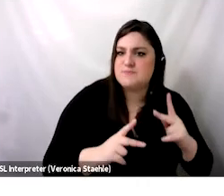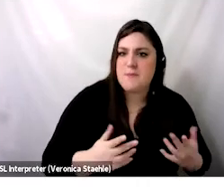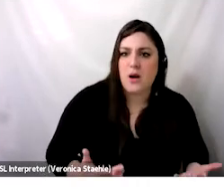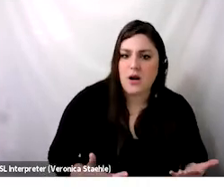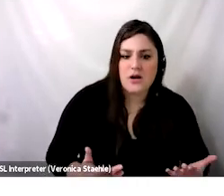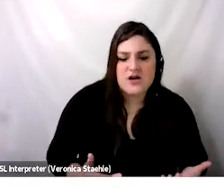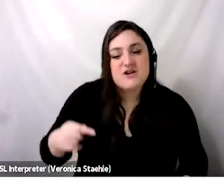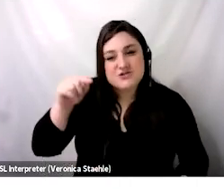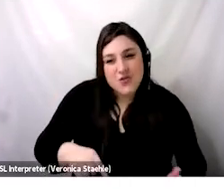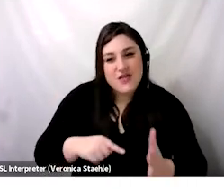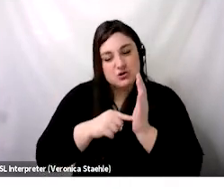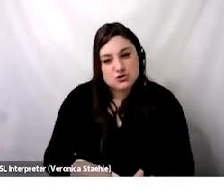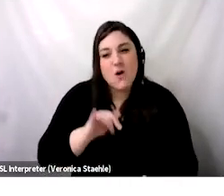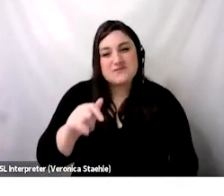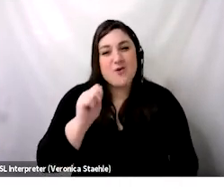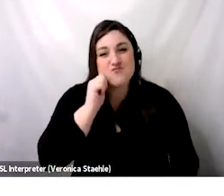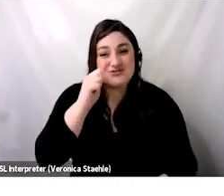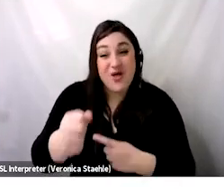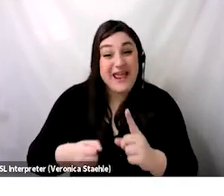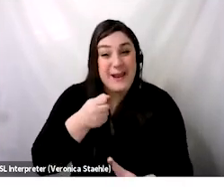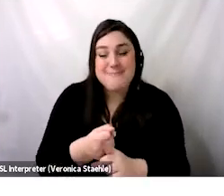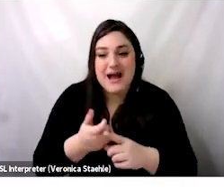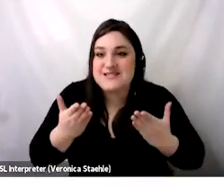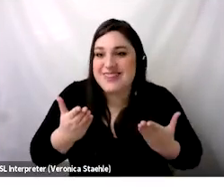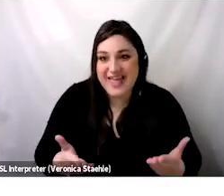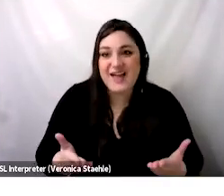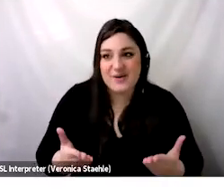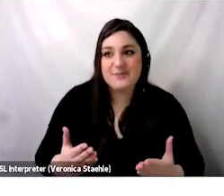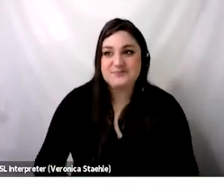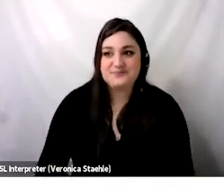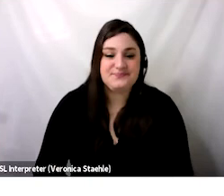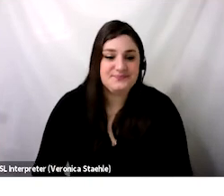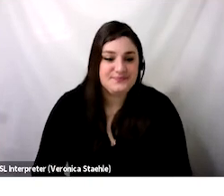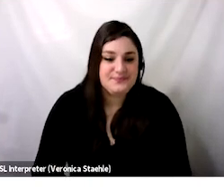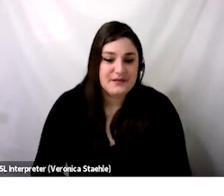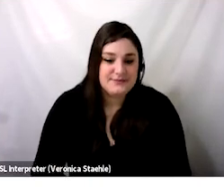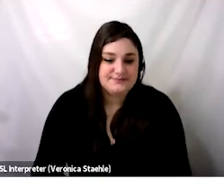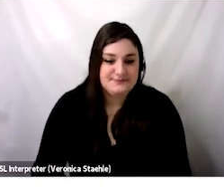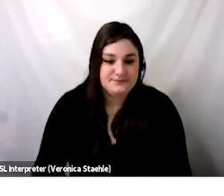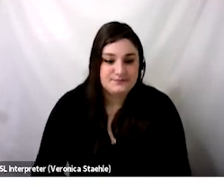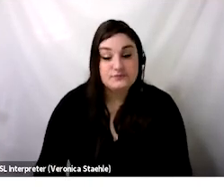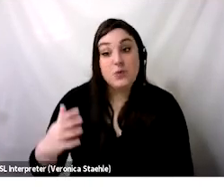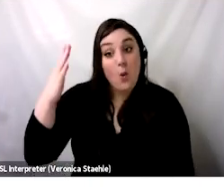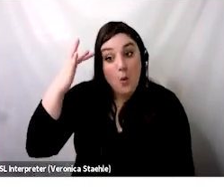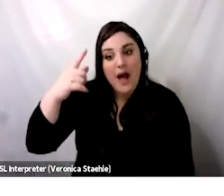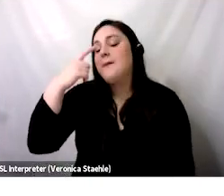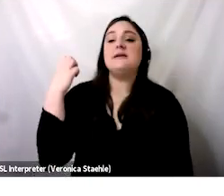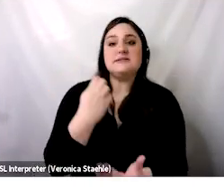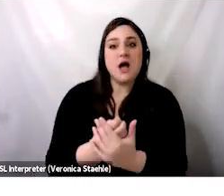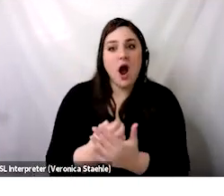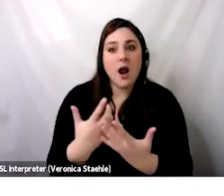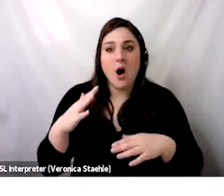the racial impact that, again, the economy was built on. So I